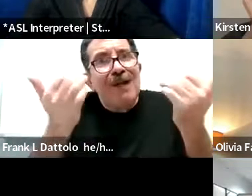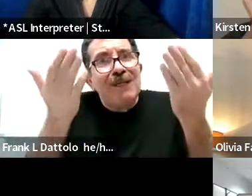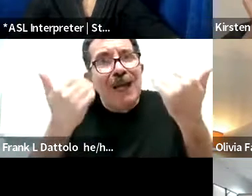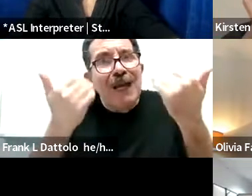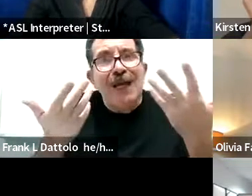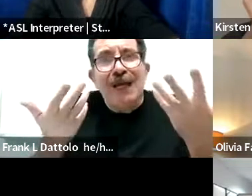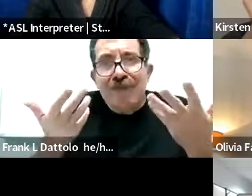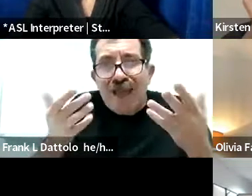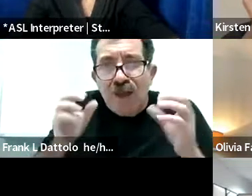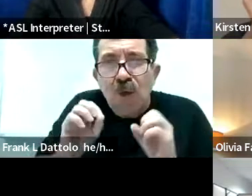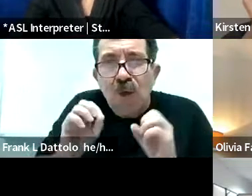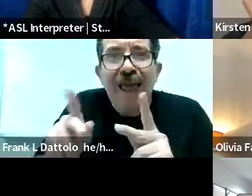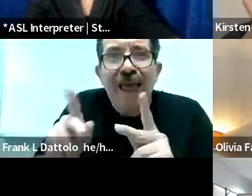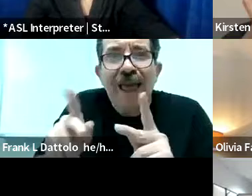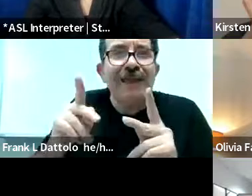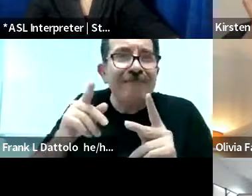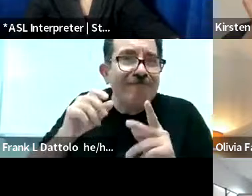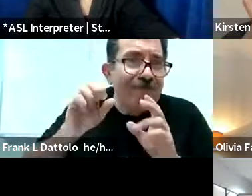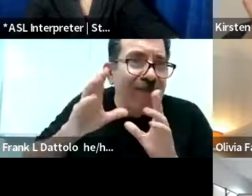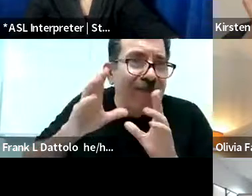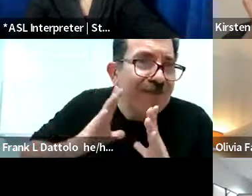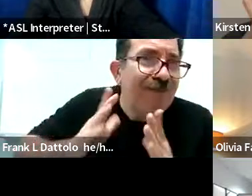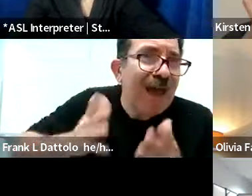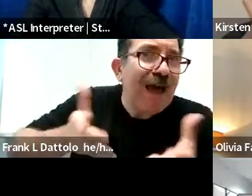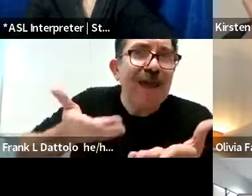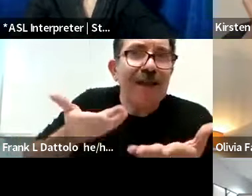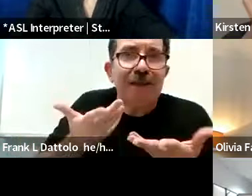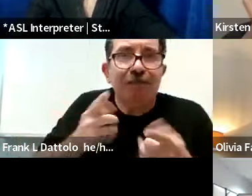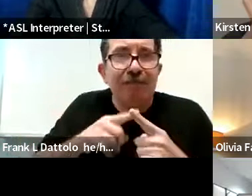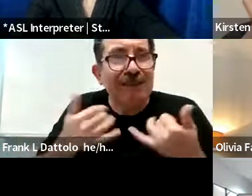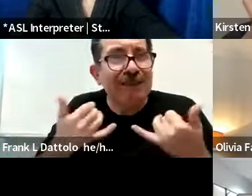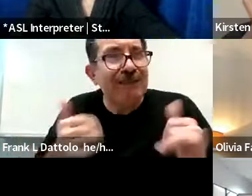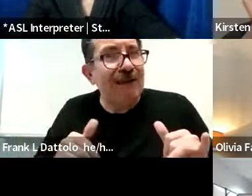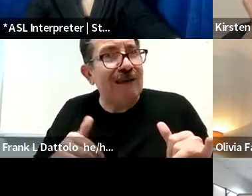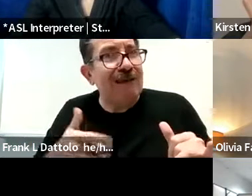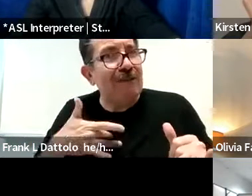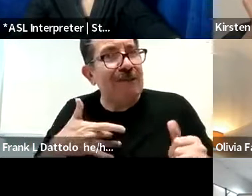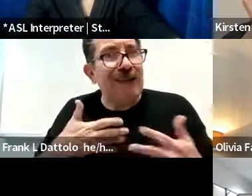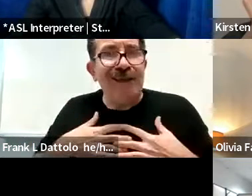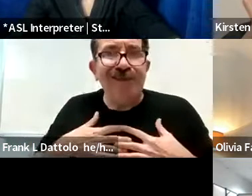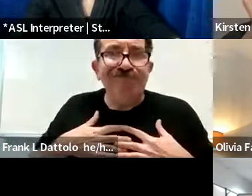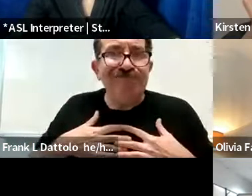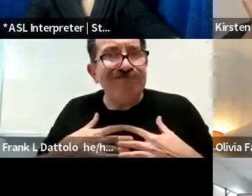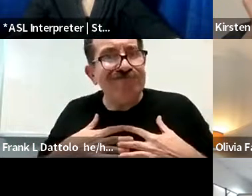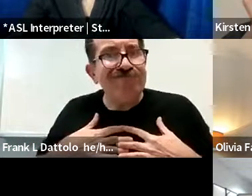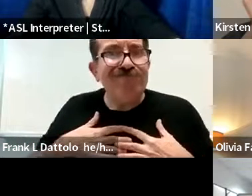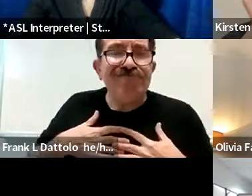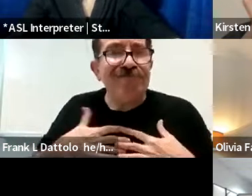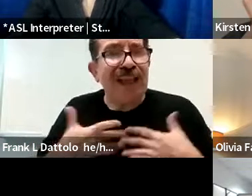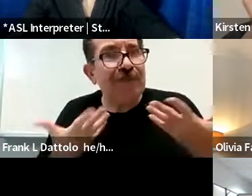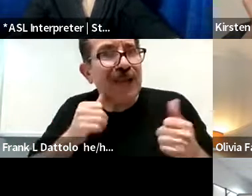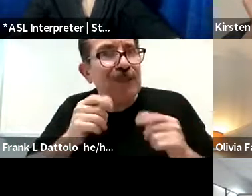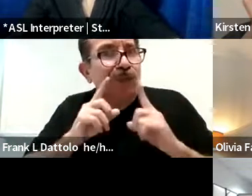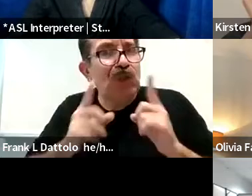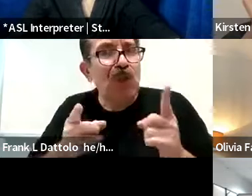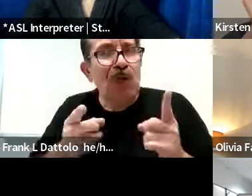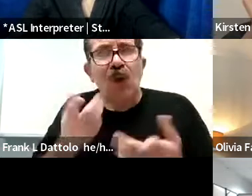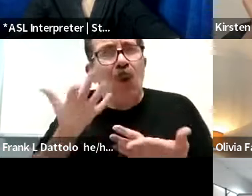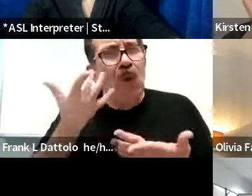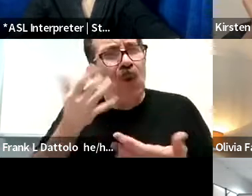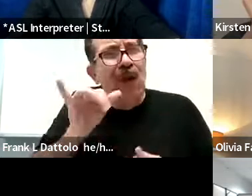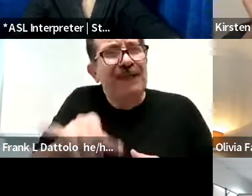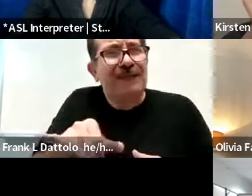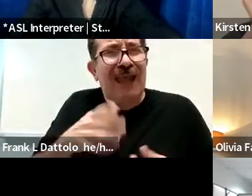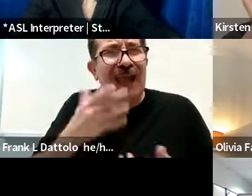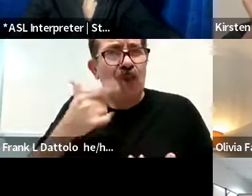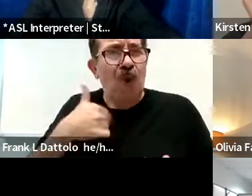And yet these companies, avant companies, are advertising for us to come, and I'm happy to see it. And yet at the